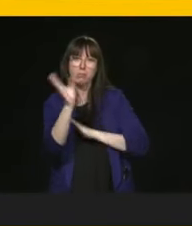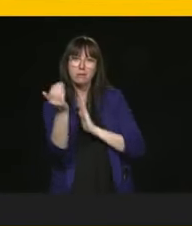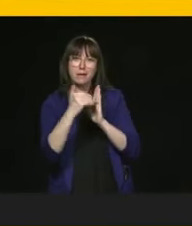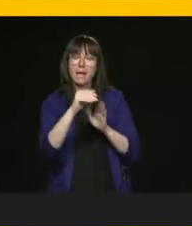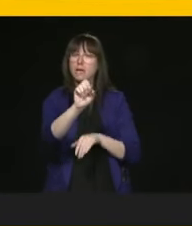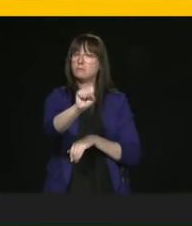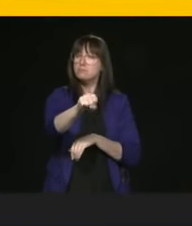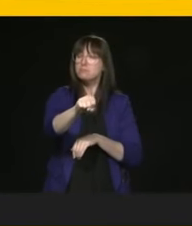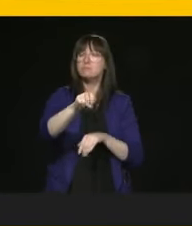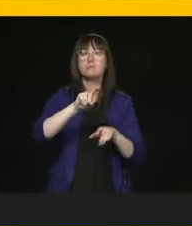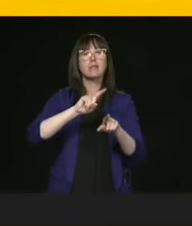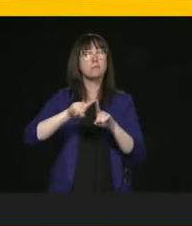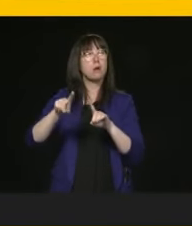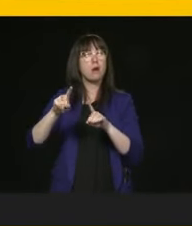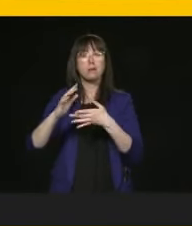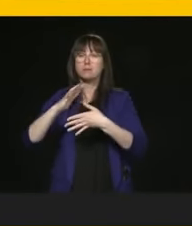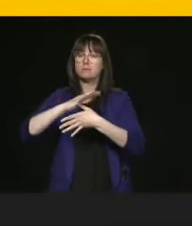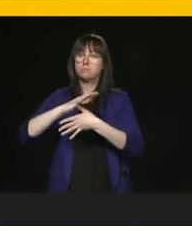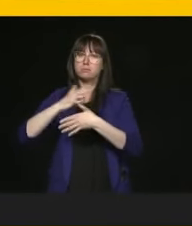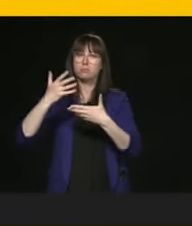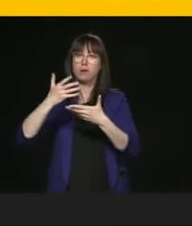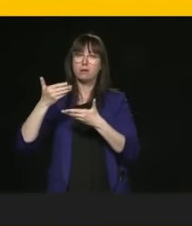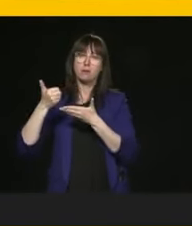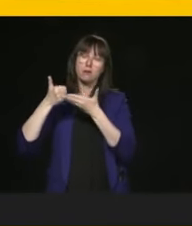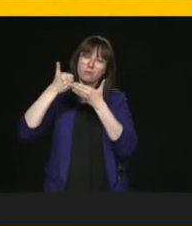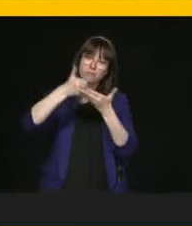our public health experts.